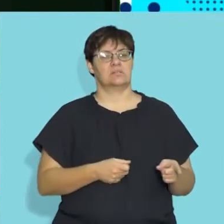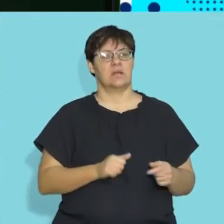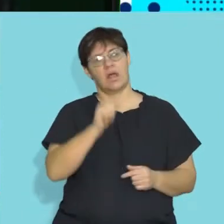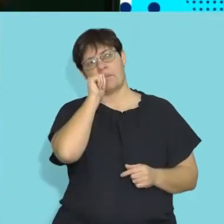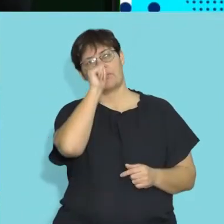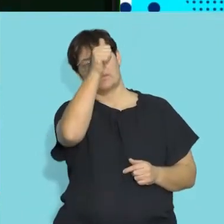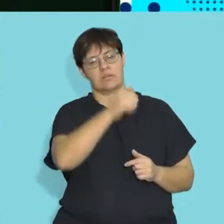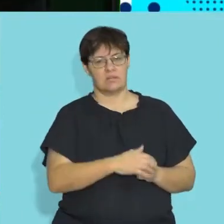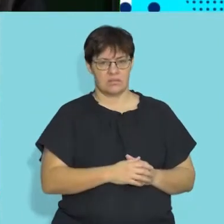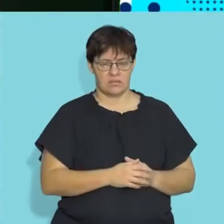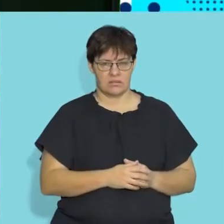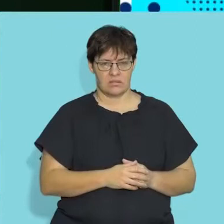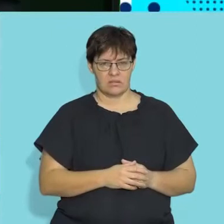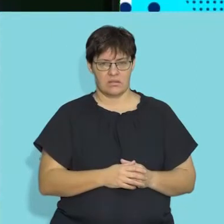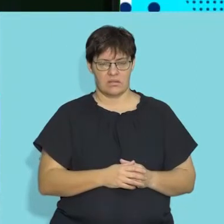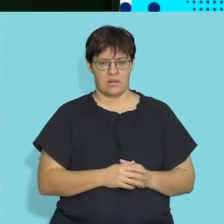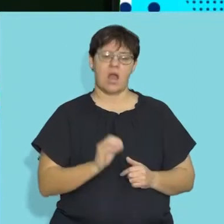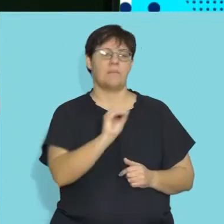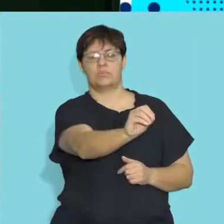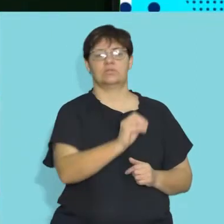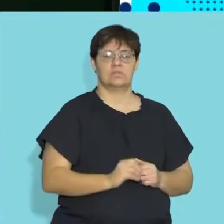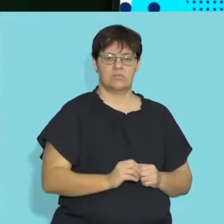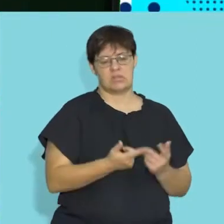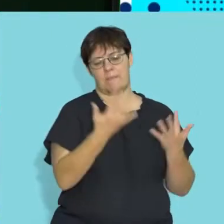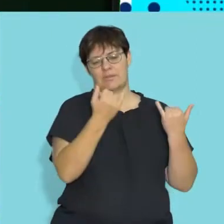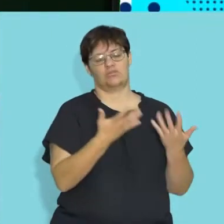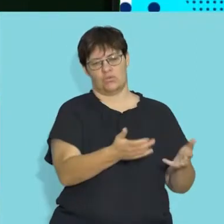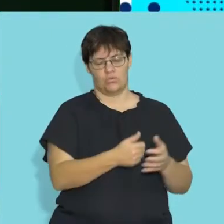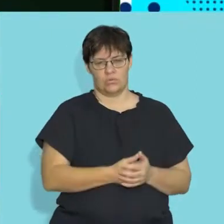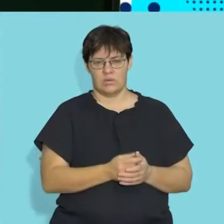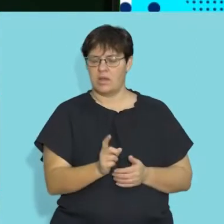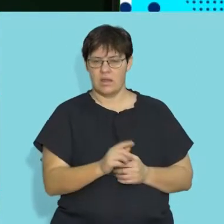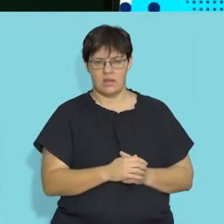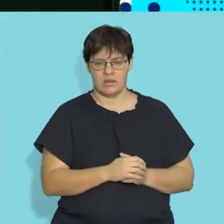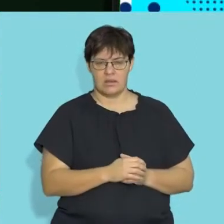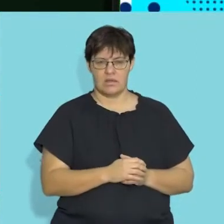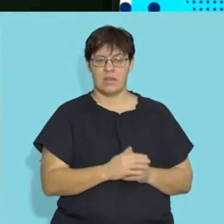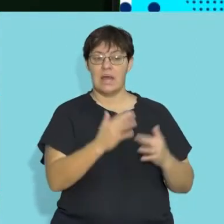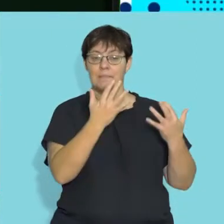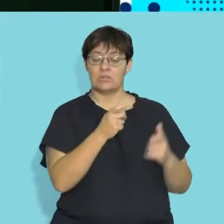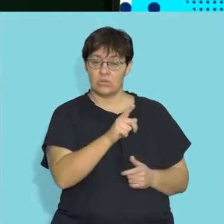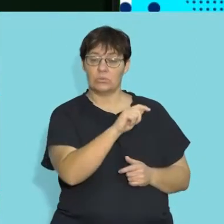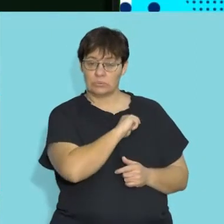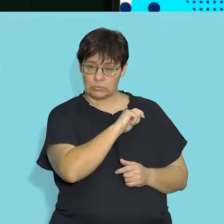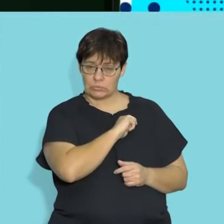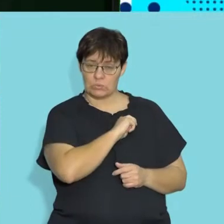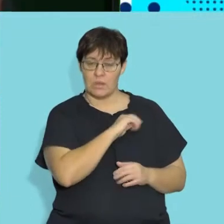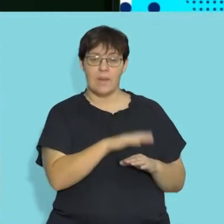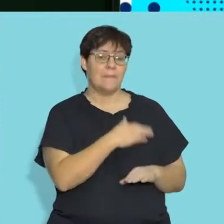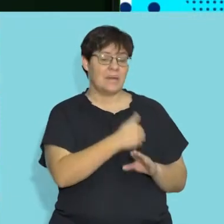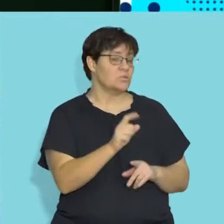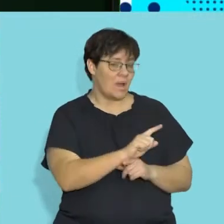just snap it from the air and say, okay, we're going to budget so much. No, the budgeted figure is actually based on